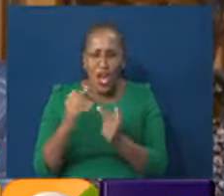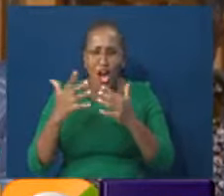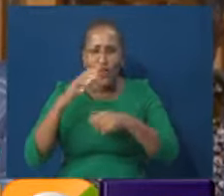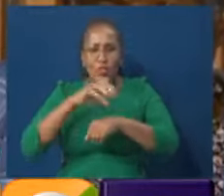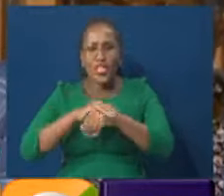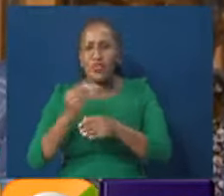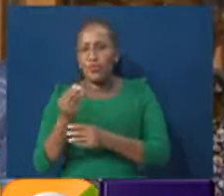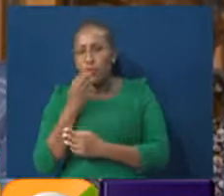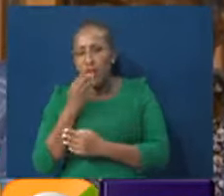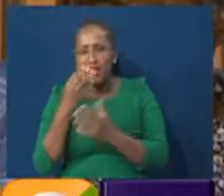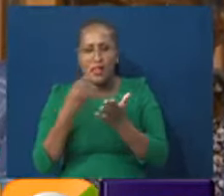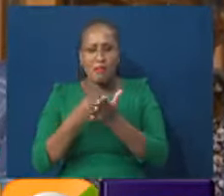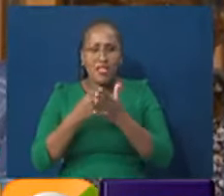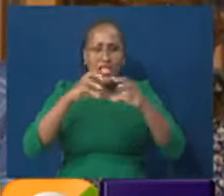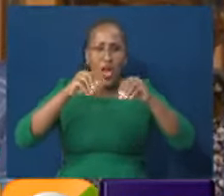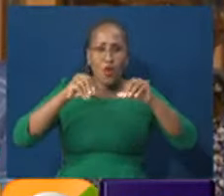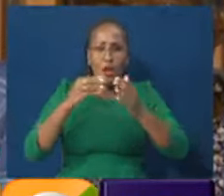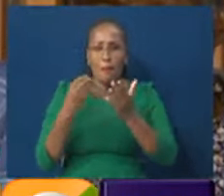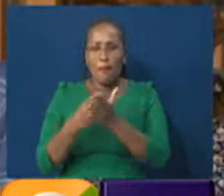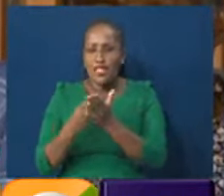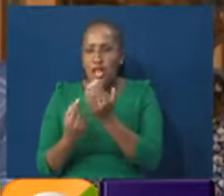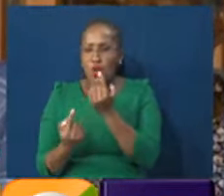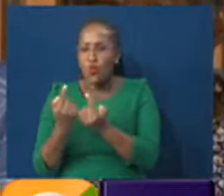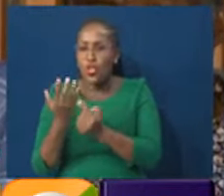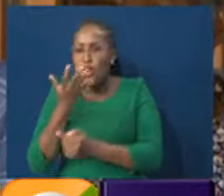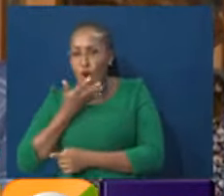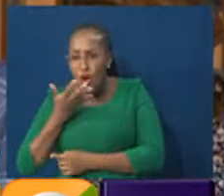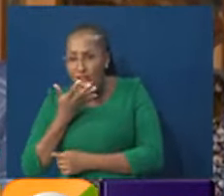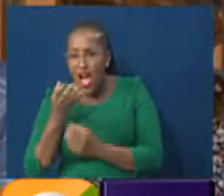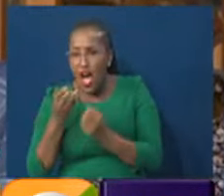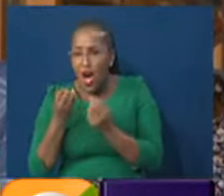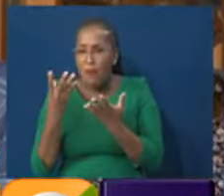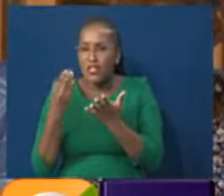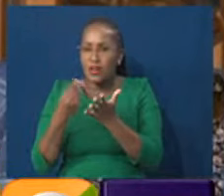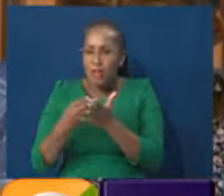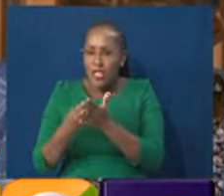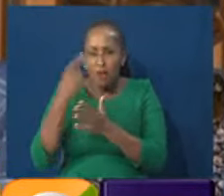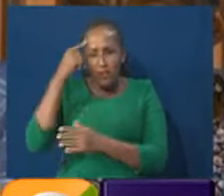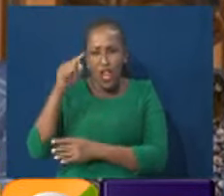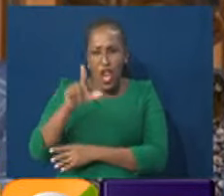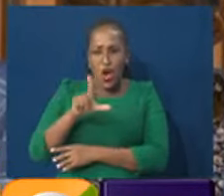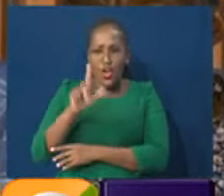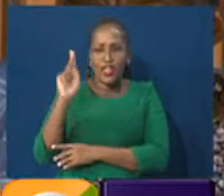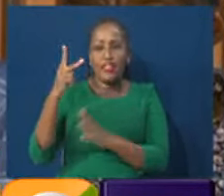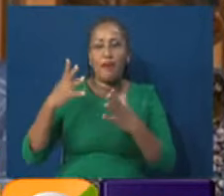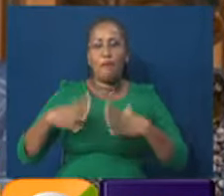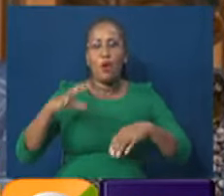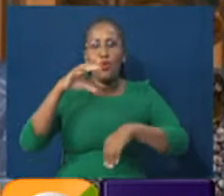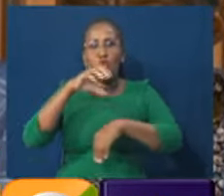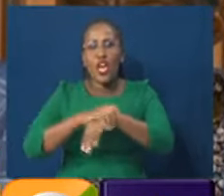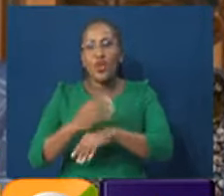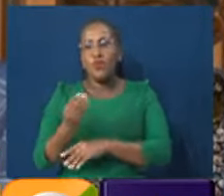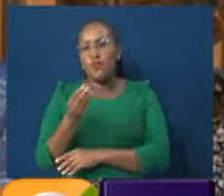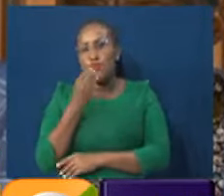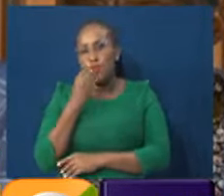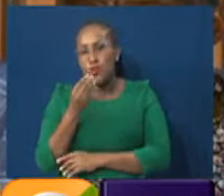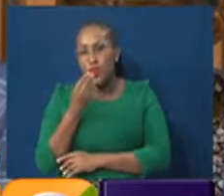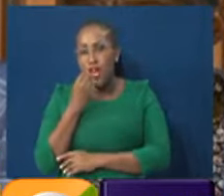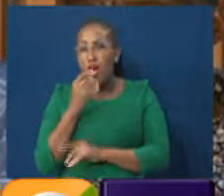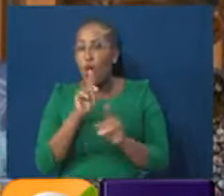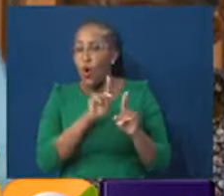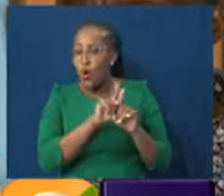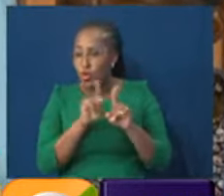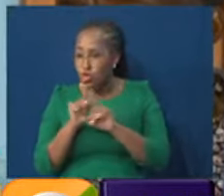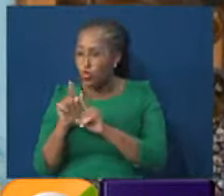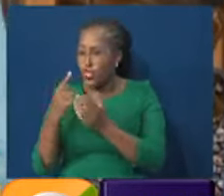the price of unga, the price of cooking oil. How much does it cost for the local Mwananchi to put food on the table? And Tabu was